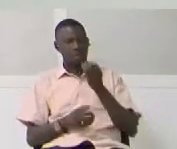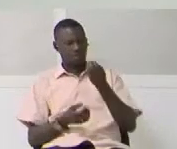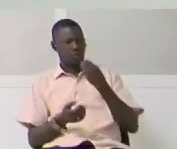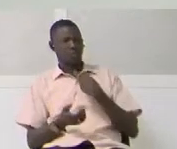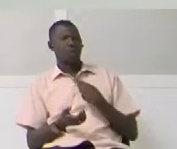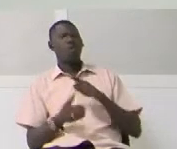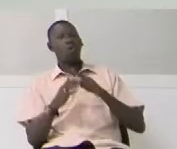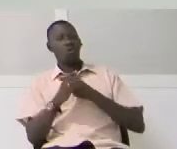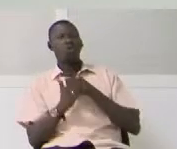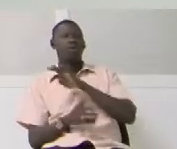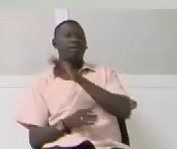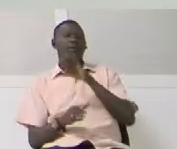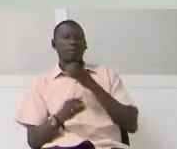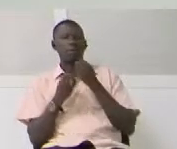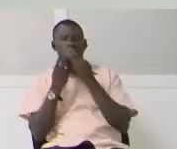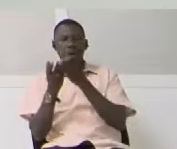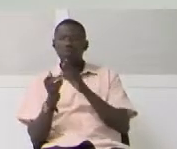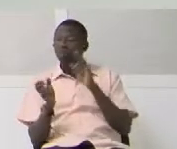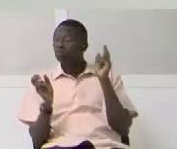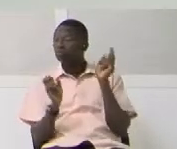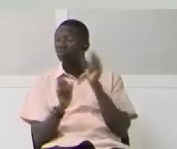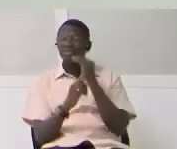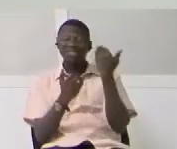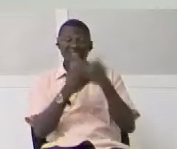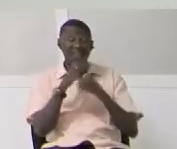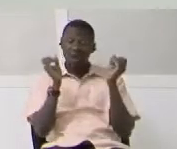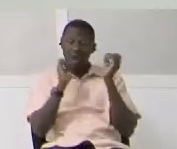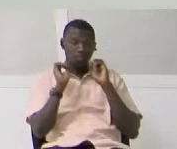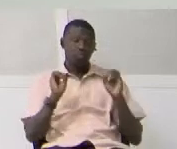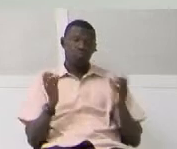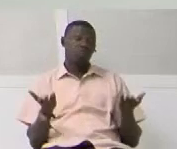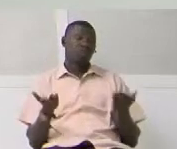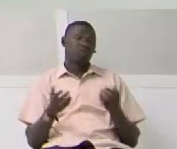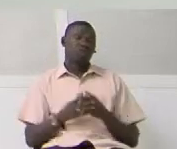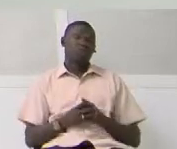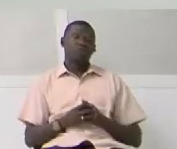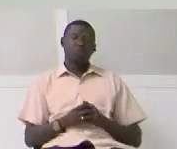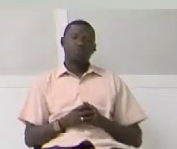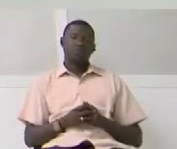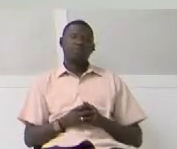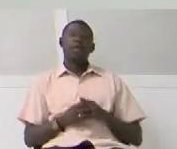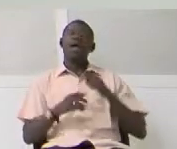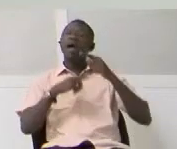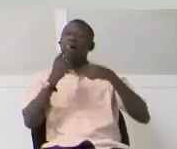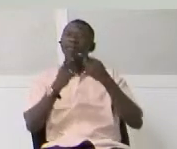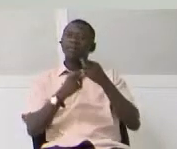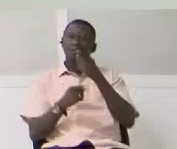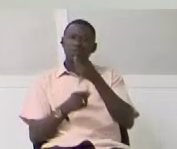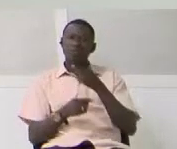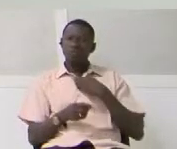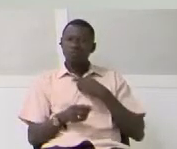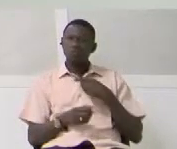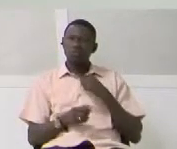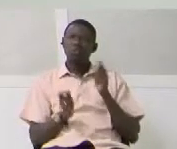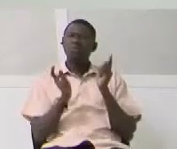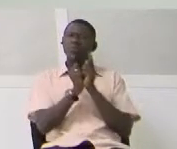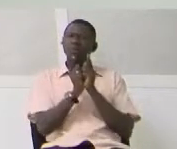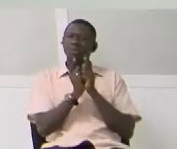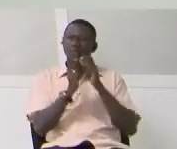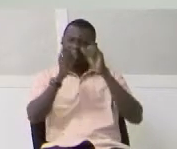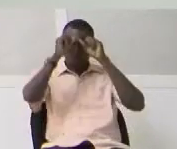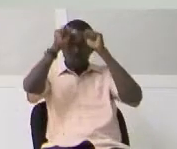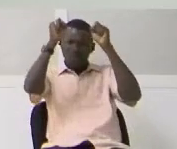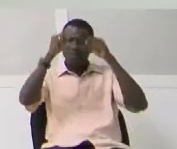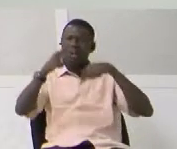after all this did you have any further contacts with the government ganaw li yep nak ndax amane nga benen joko ak nguur ge